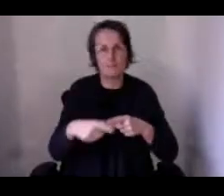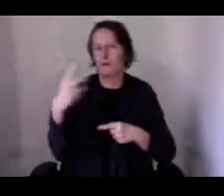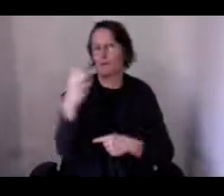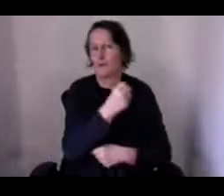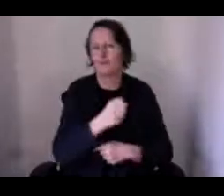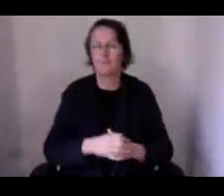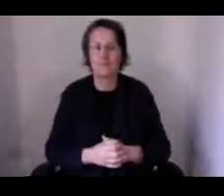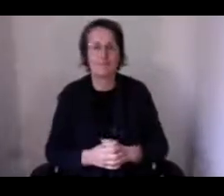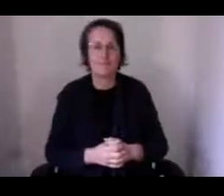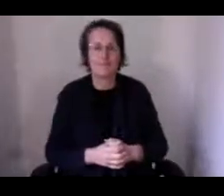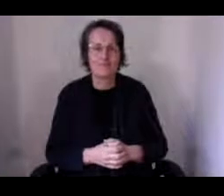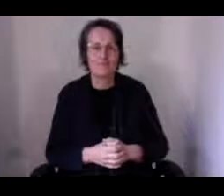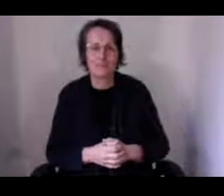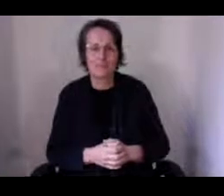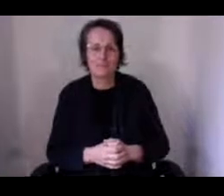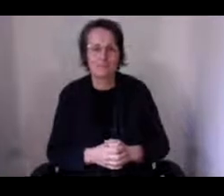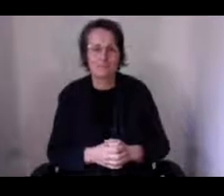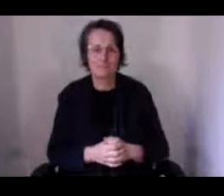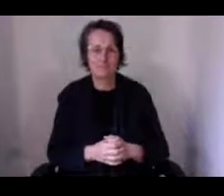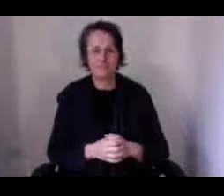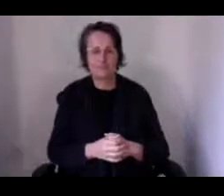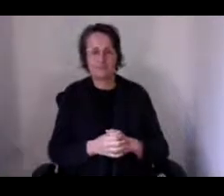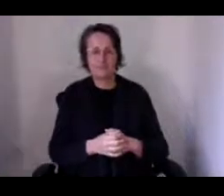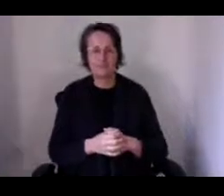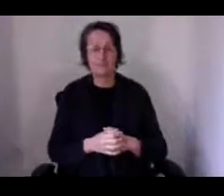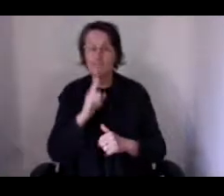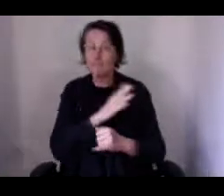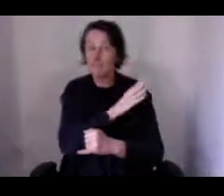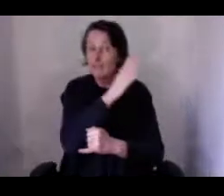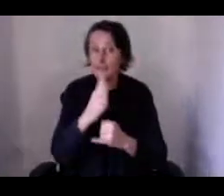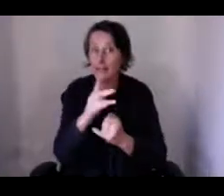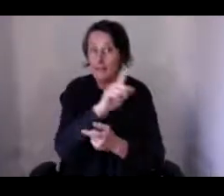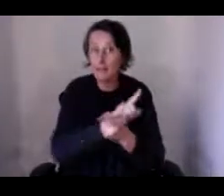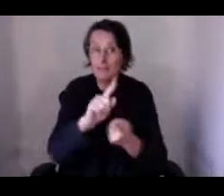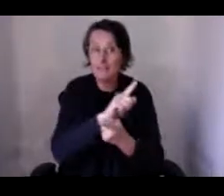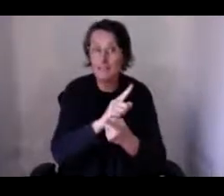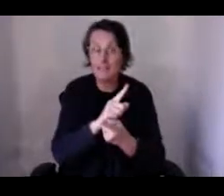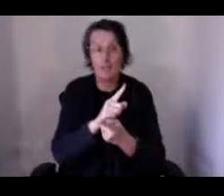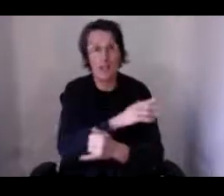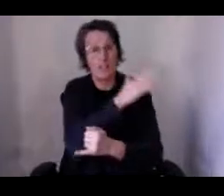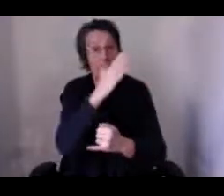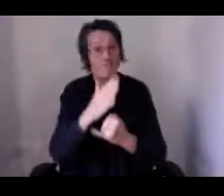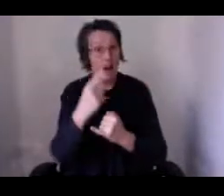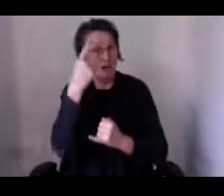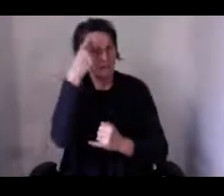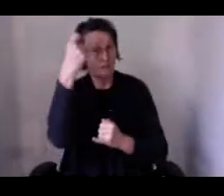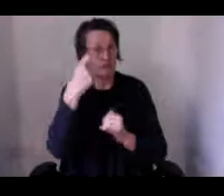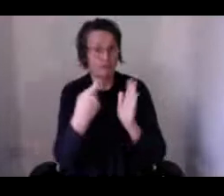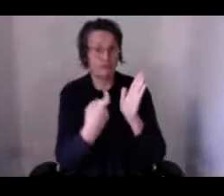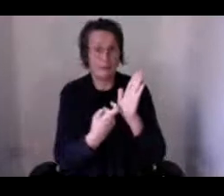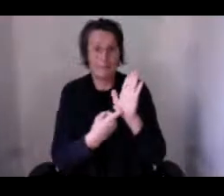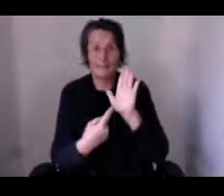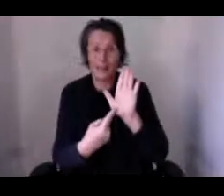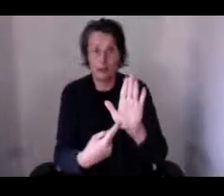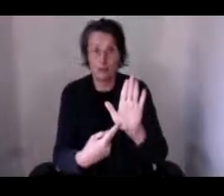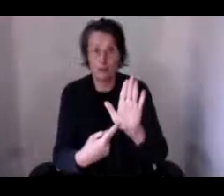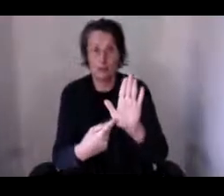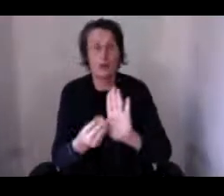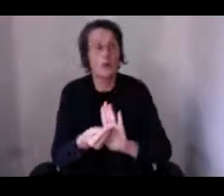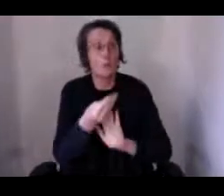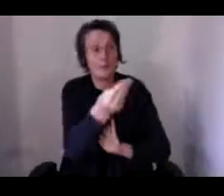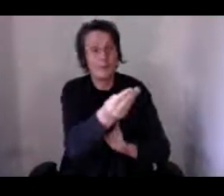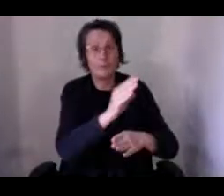criterion. At the end of that meeting, the recommendations or the final recommendations from the board are submitted for the consideration of the Minister for